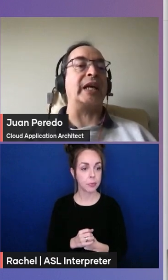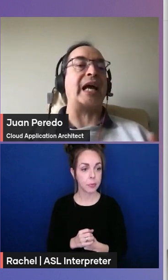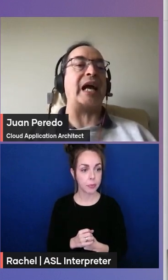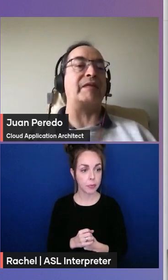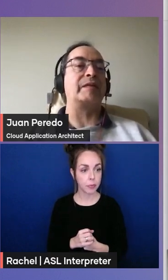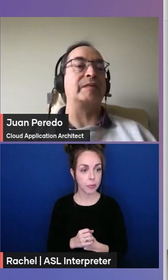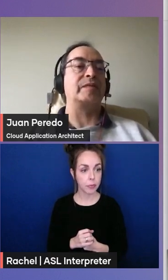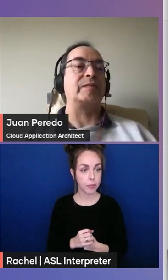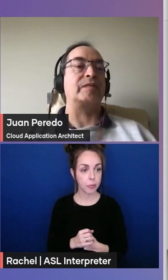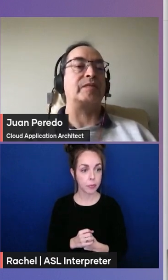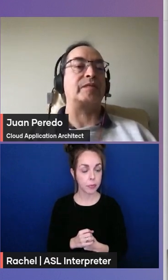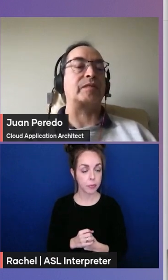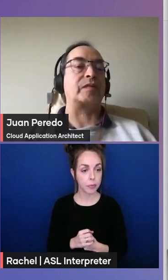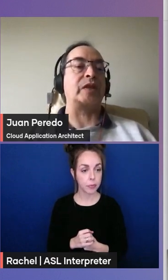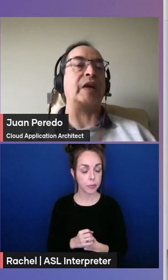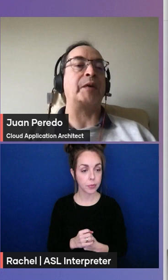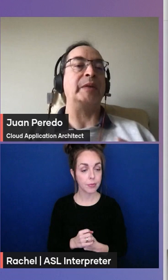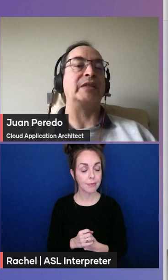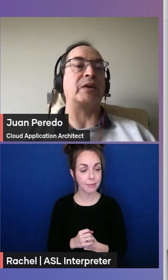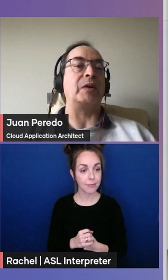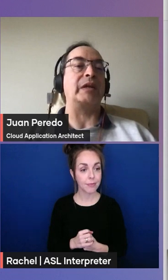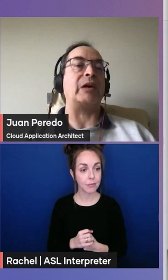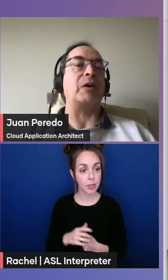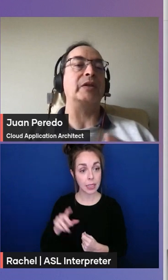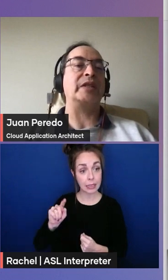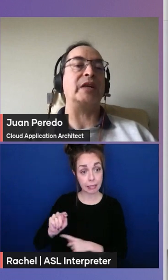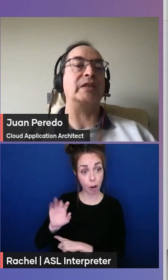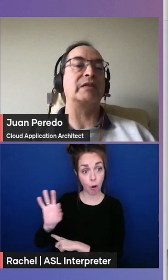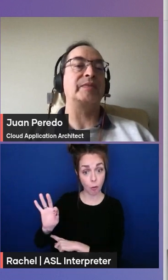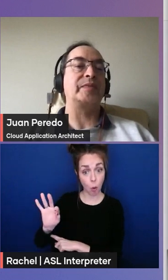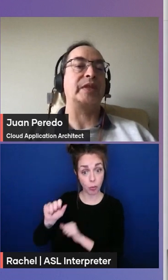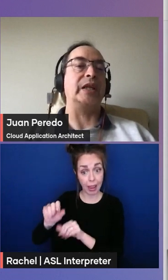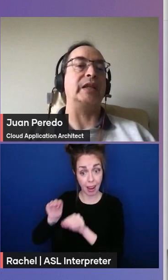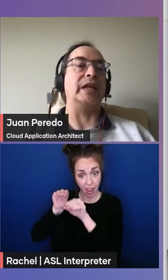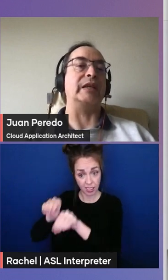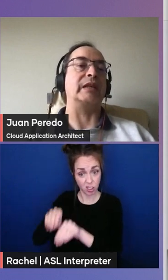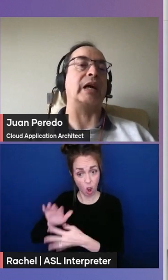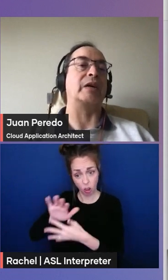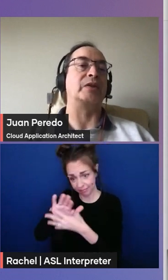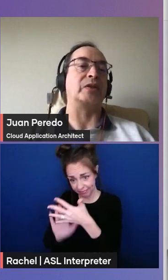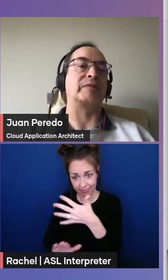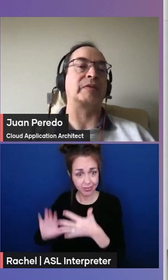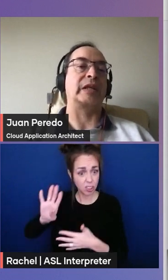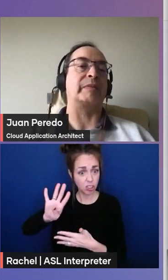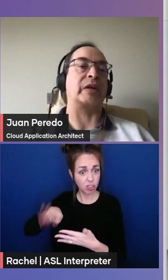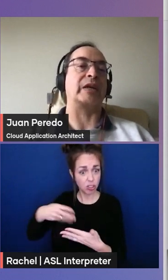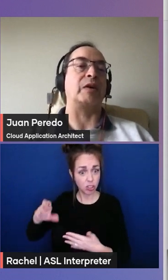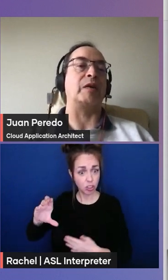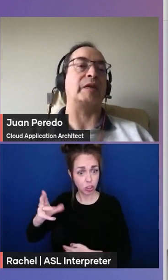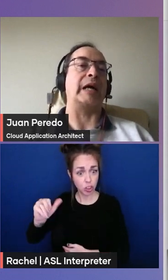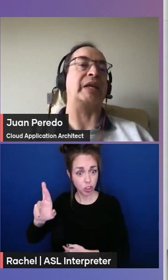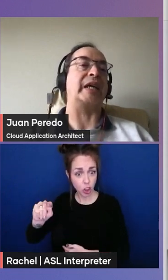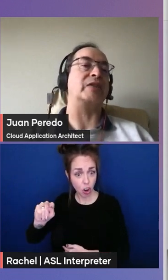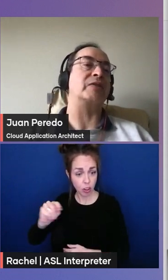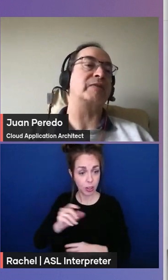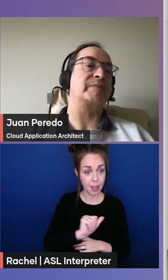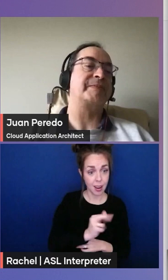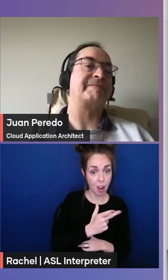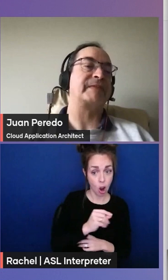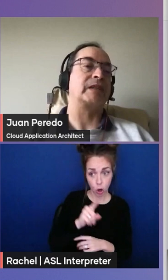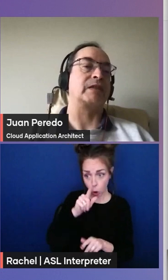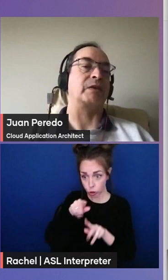you can have Terraform install all the charts, and then Argo just keep track of